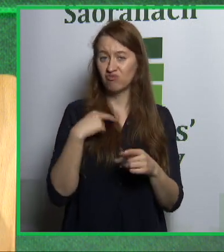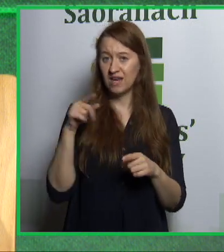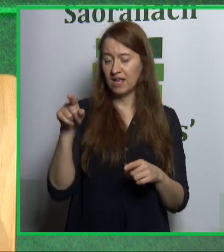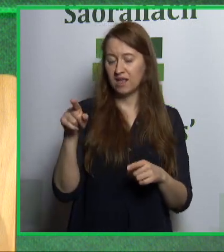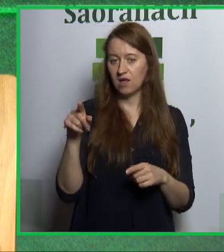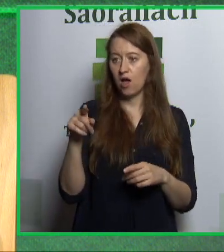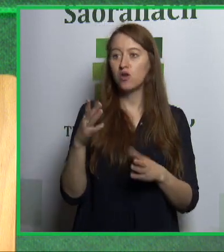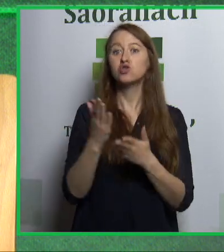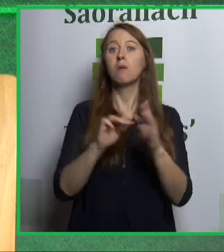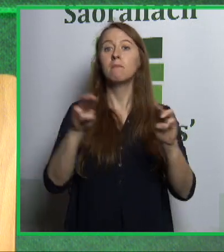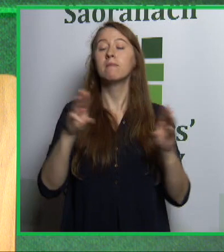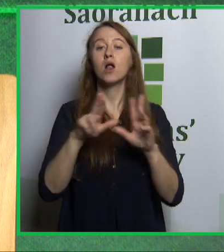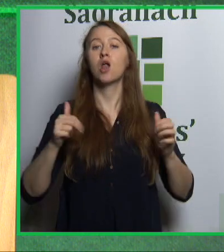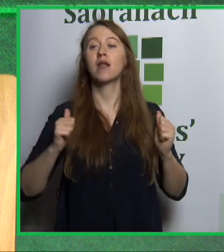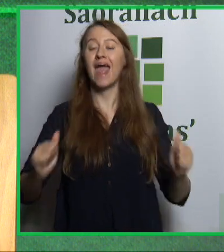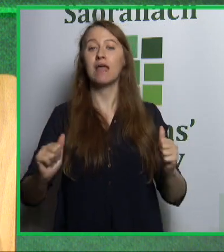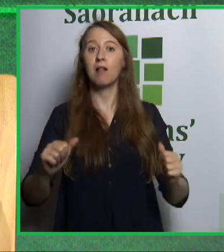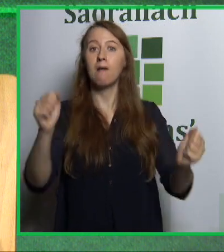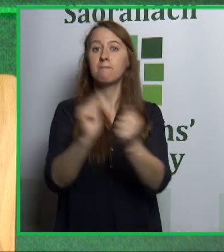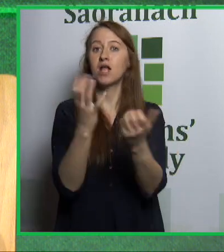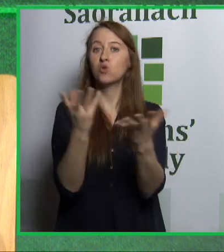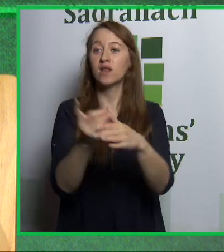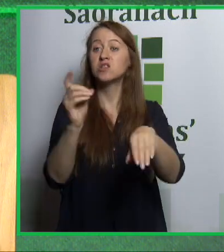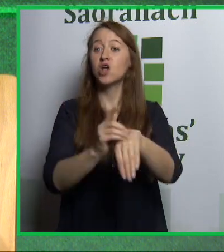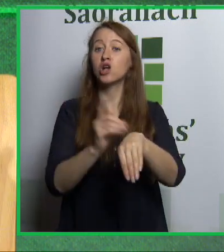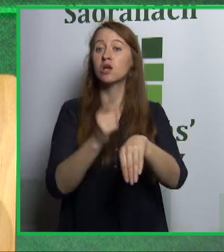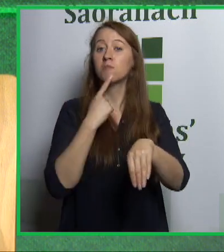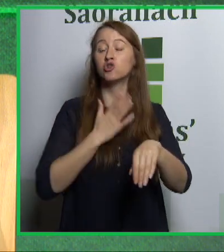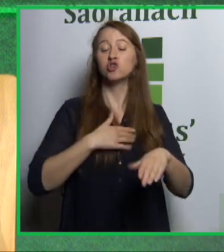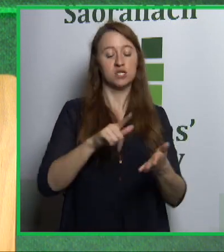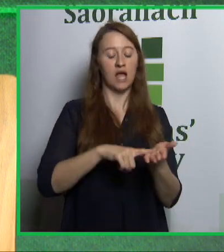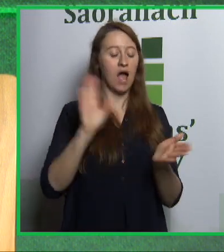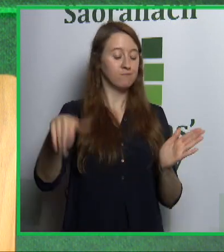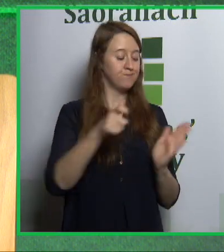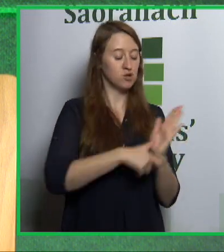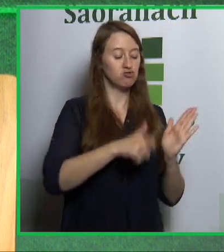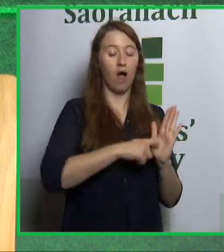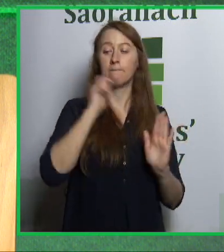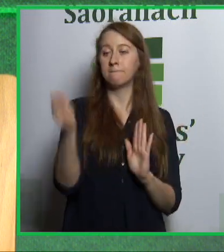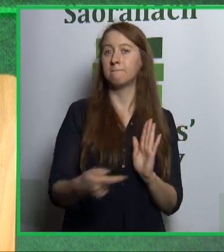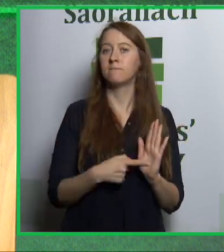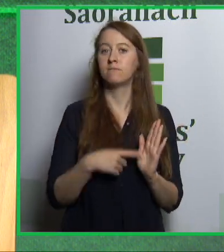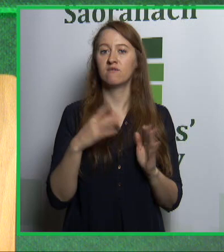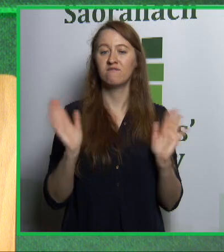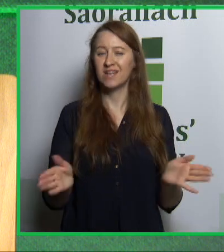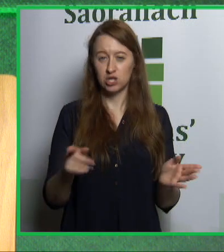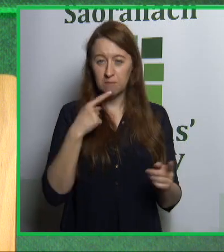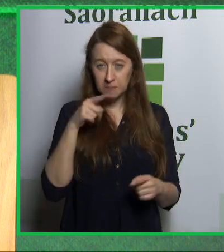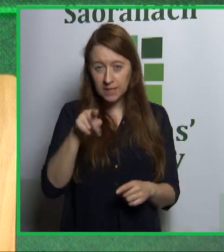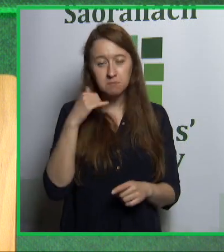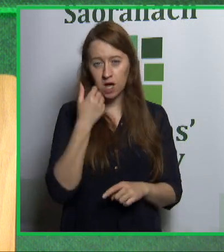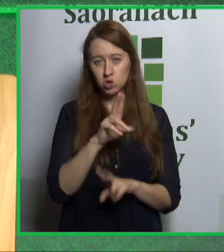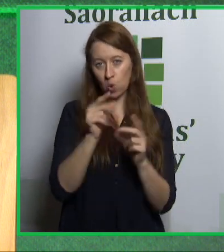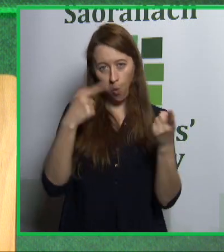being prescribed medication because no one's hearing them, no one cares to listen to what they have to say. So if I could give you any